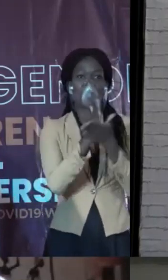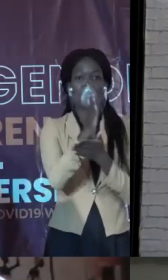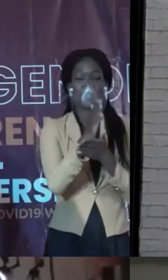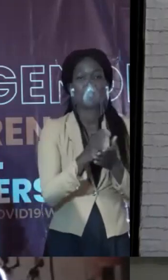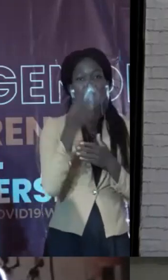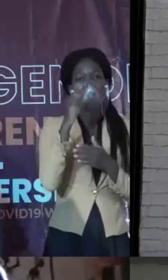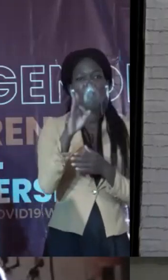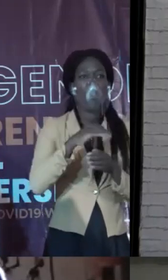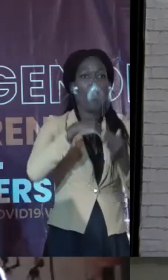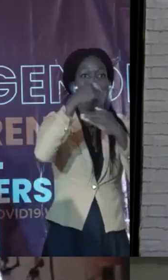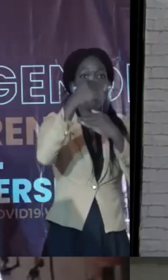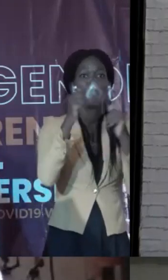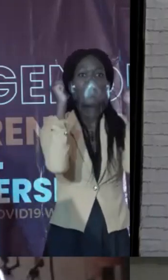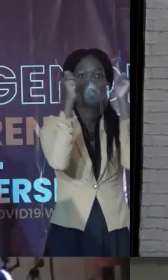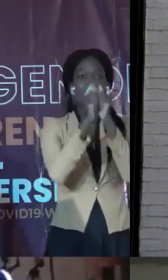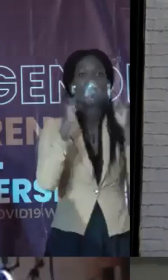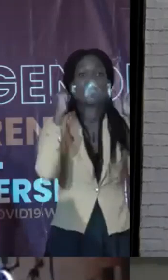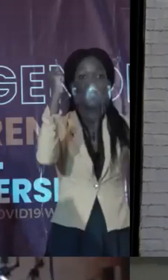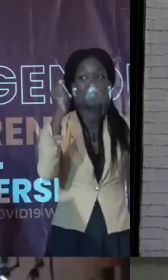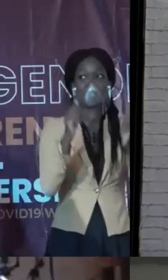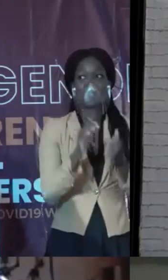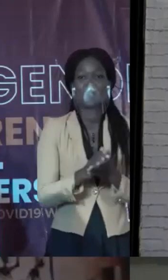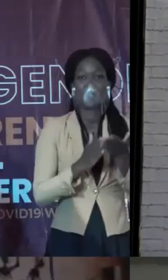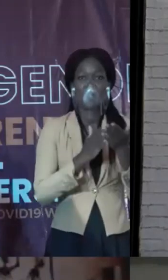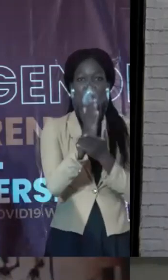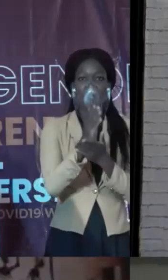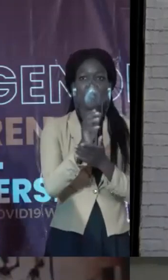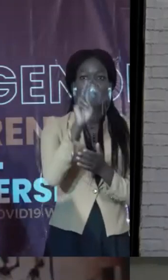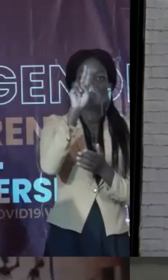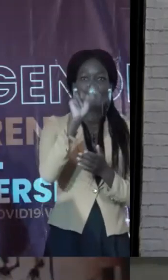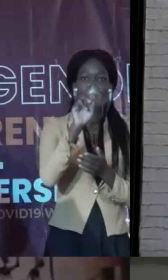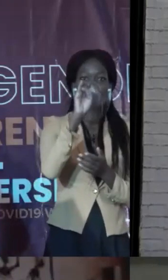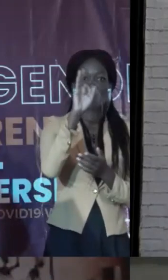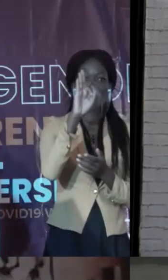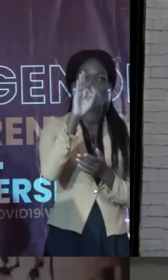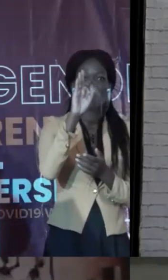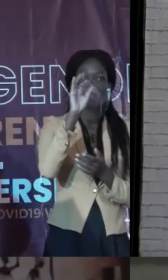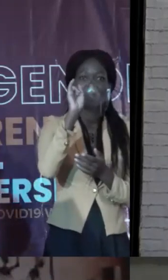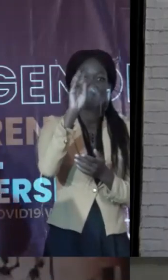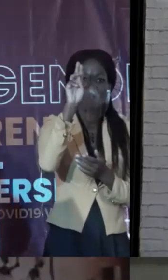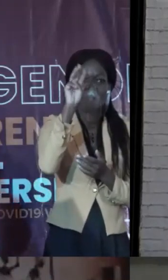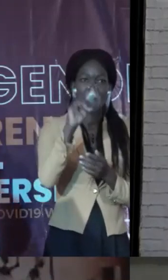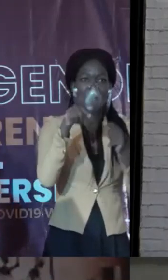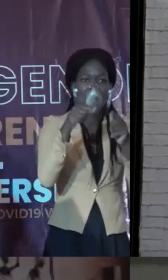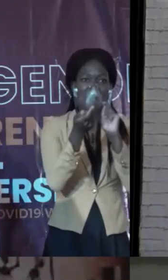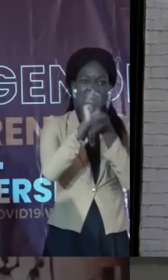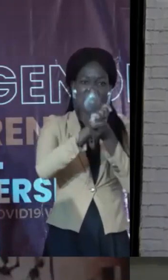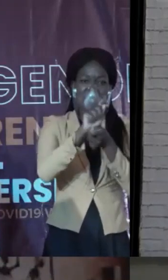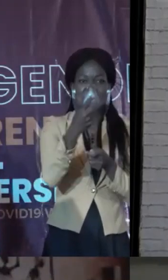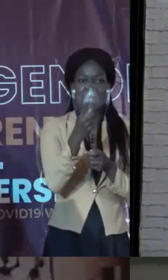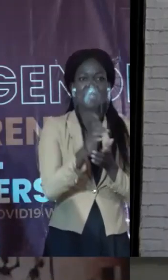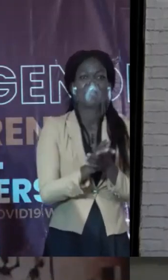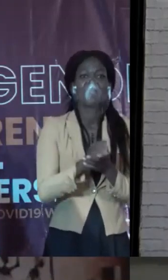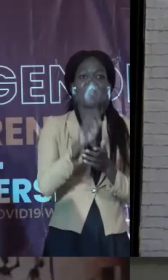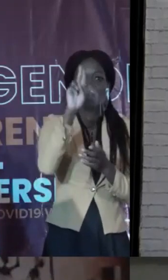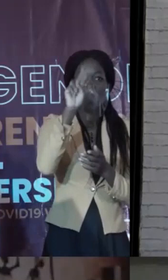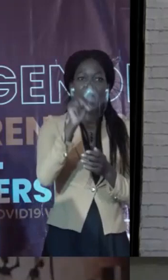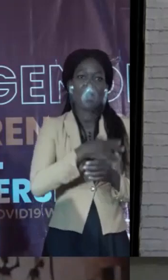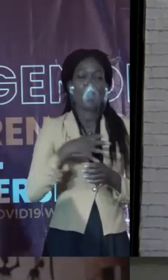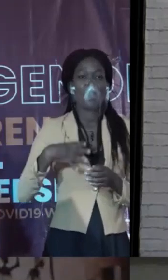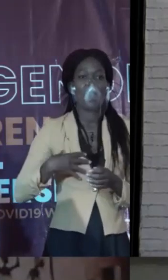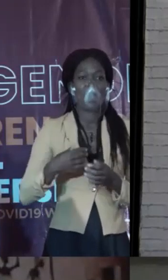for almost 10 years through UNIFEM, which is now called UN Women, and also UNICEF. She